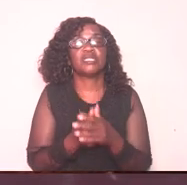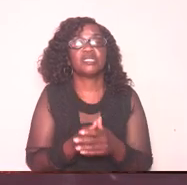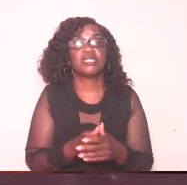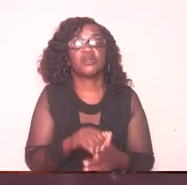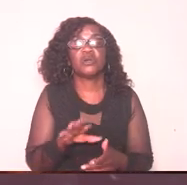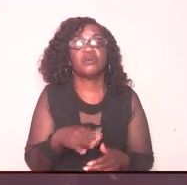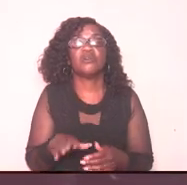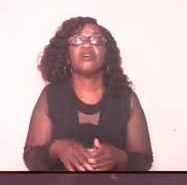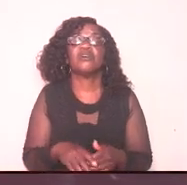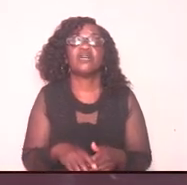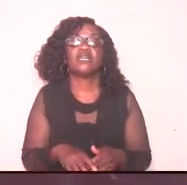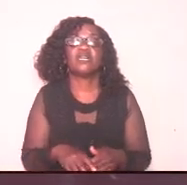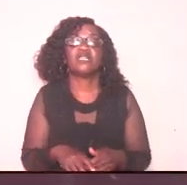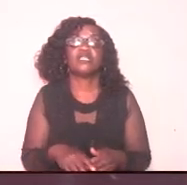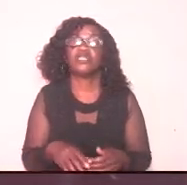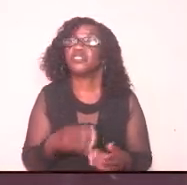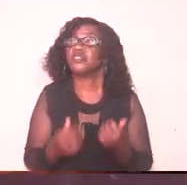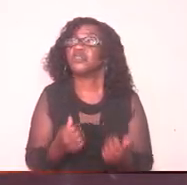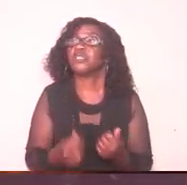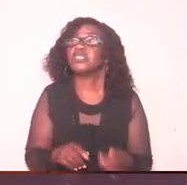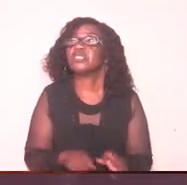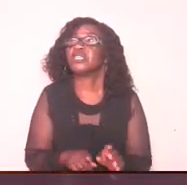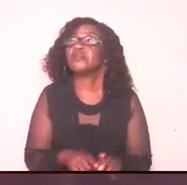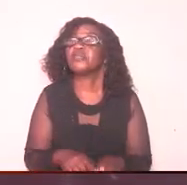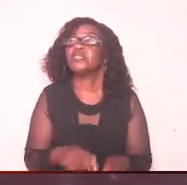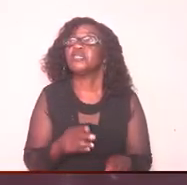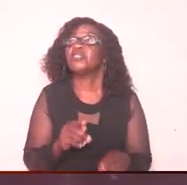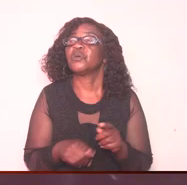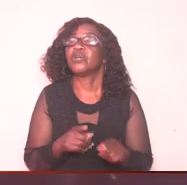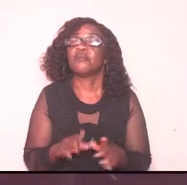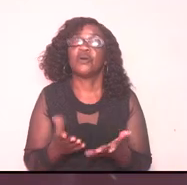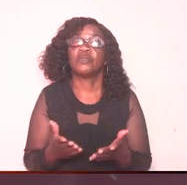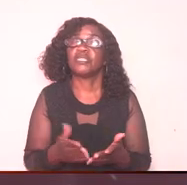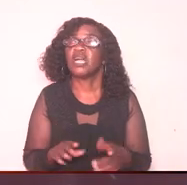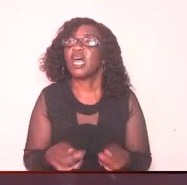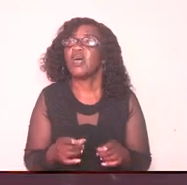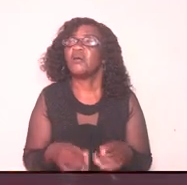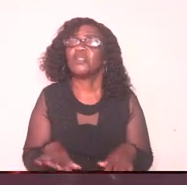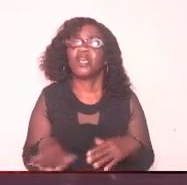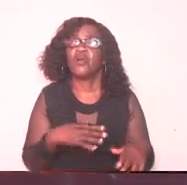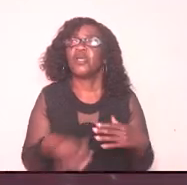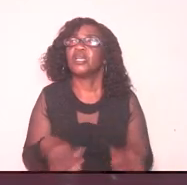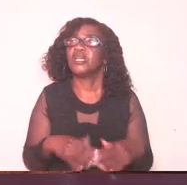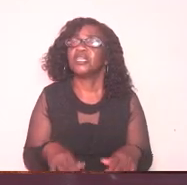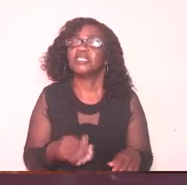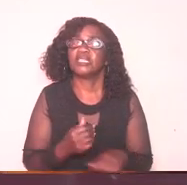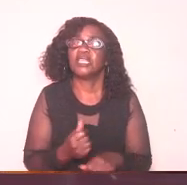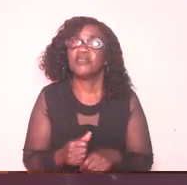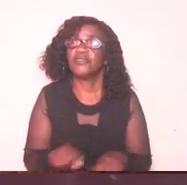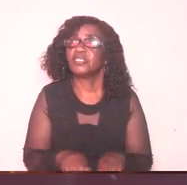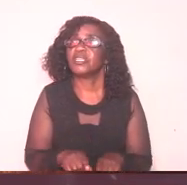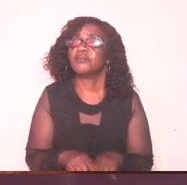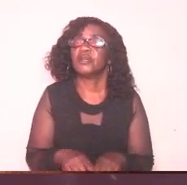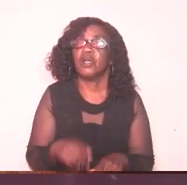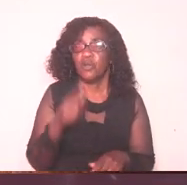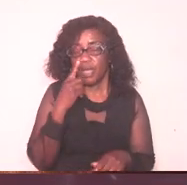them have access to safe spaces, right? We also come and talk about the vulnerability of our children. Me and Nkosi, again, ladies and gentlemen, in a